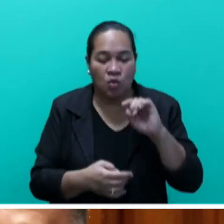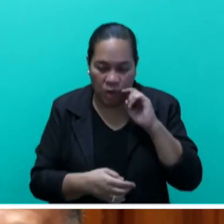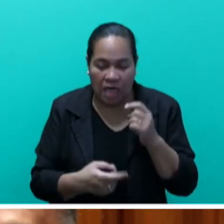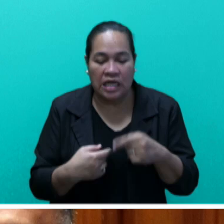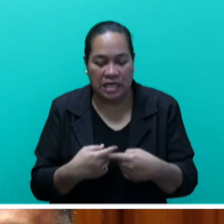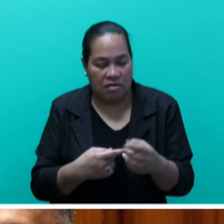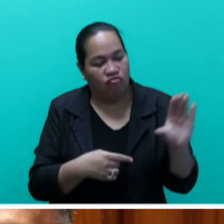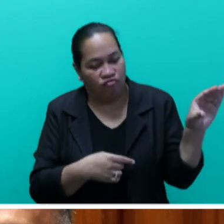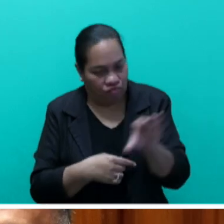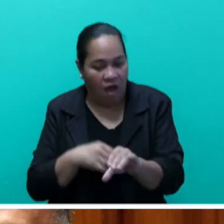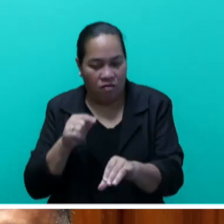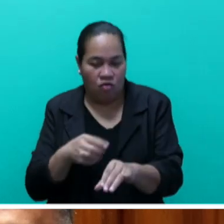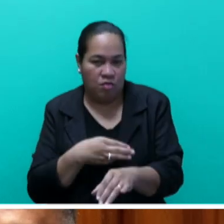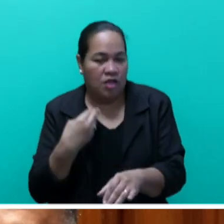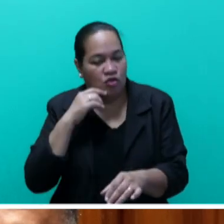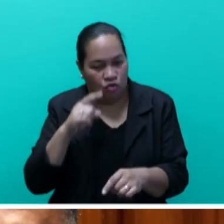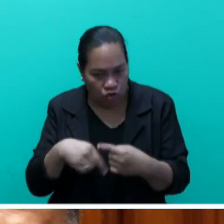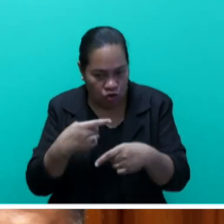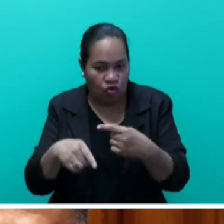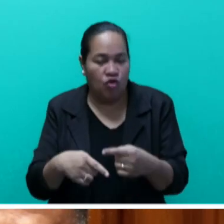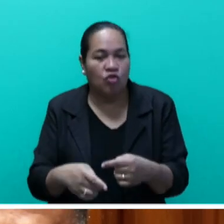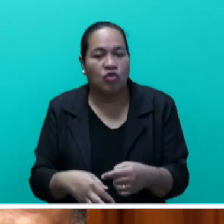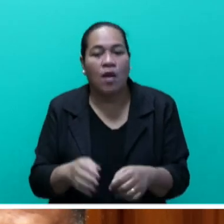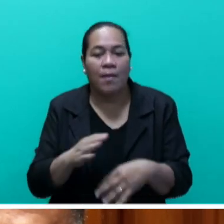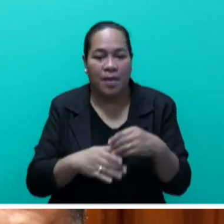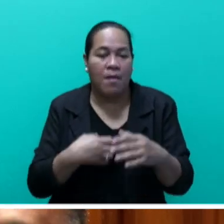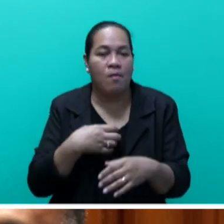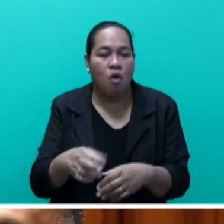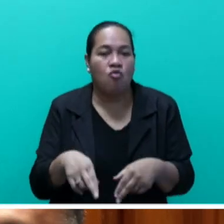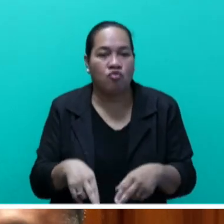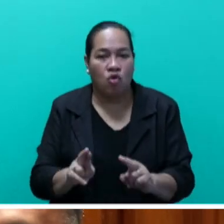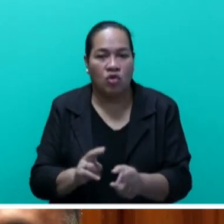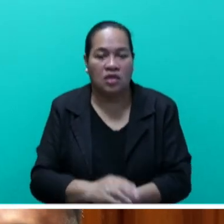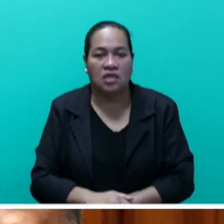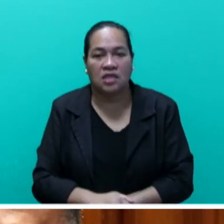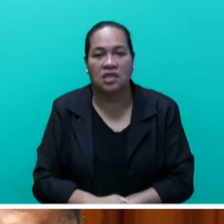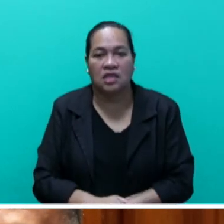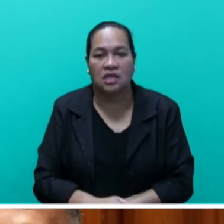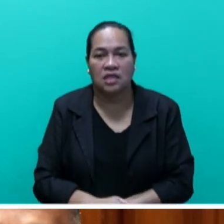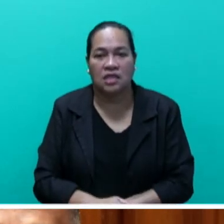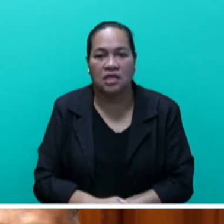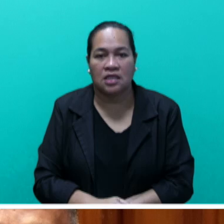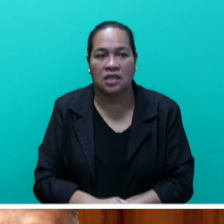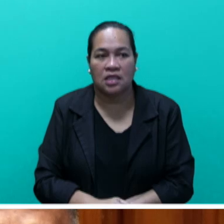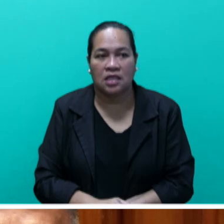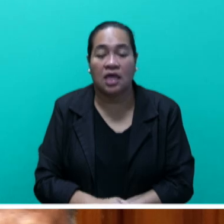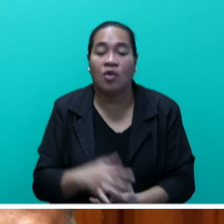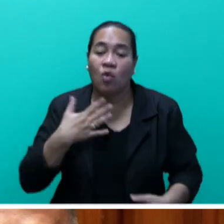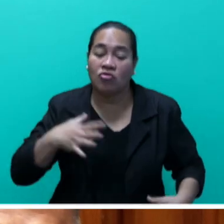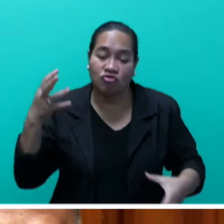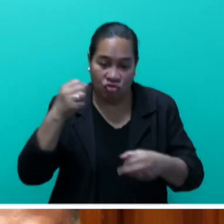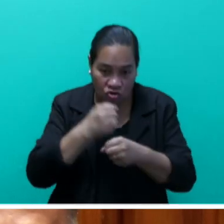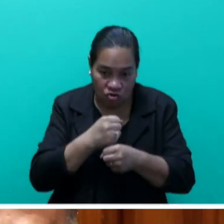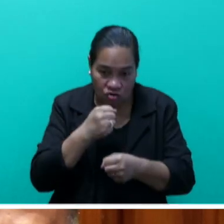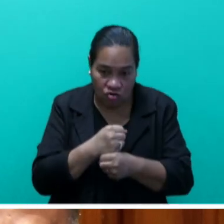to the ministry, and we will continue to build more roads for people in our rural areas. In conclusion, sir, I